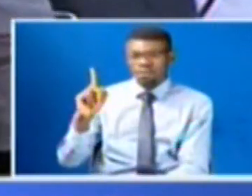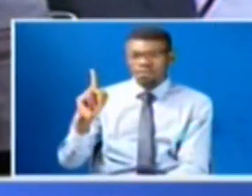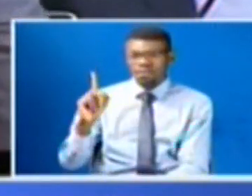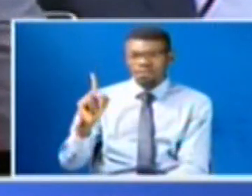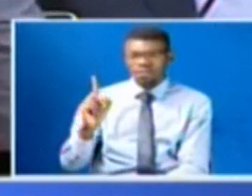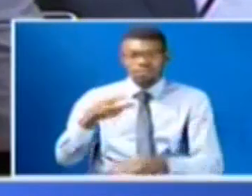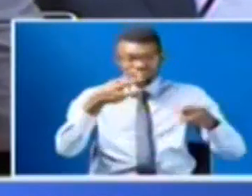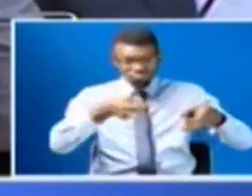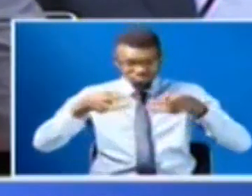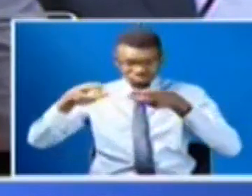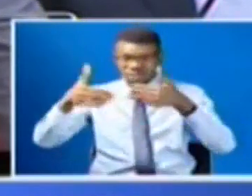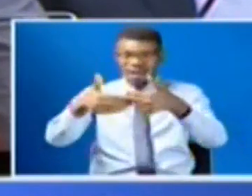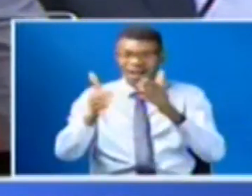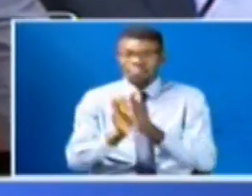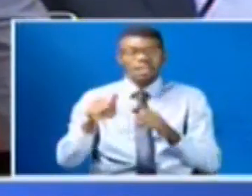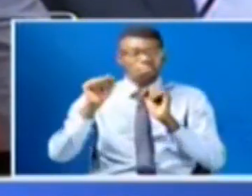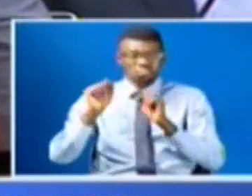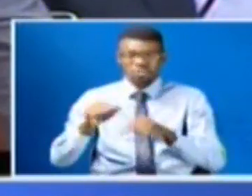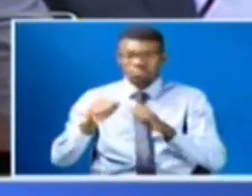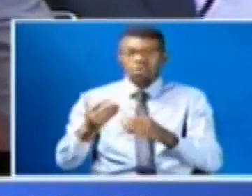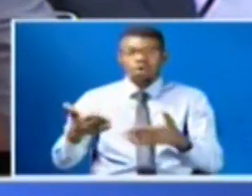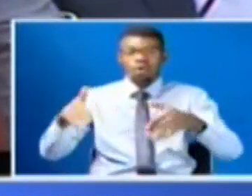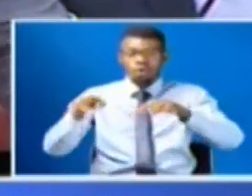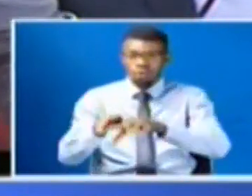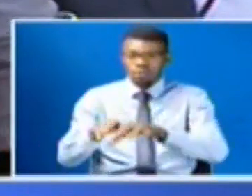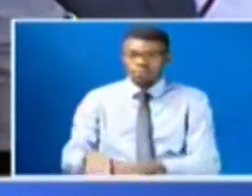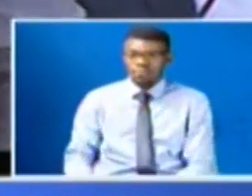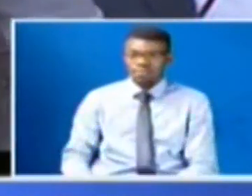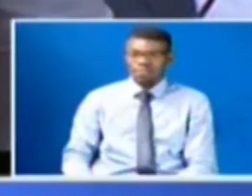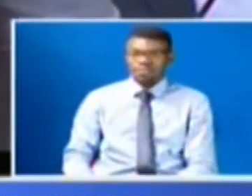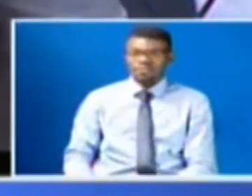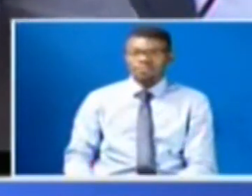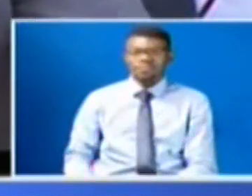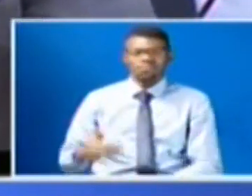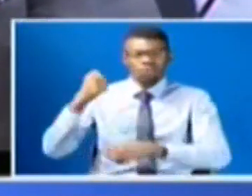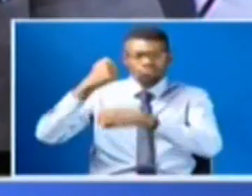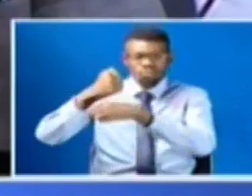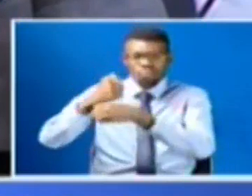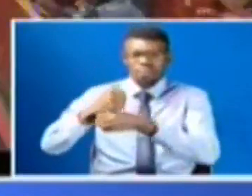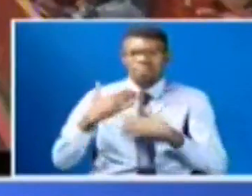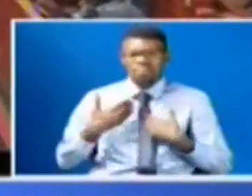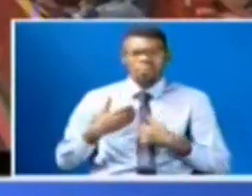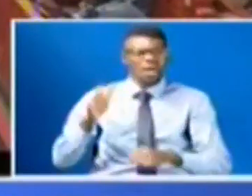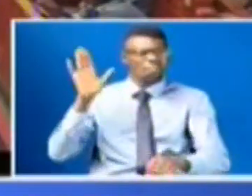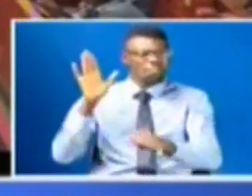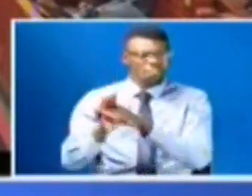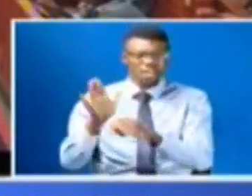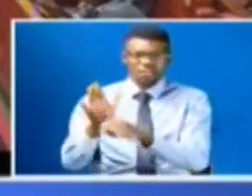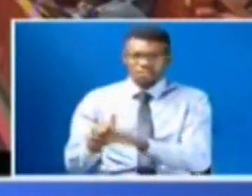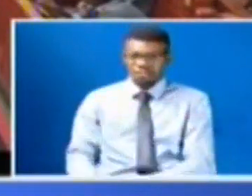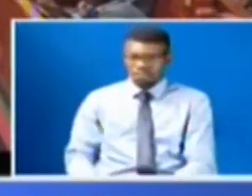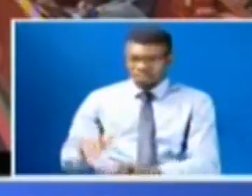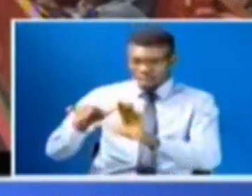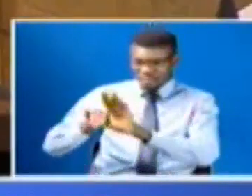and forwarding companies will shut down with an employment base of thousands of Kenyans. Members now want to